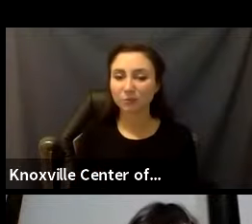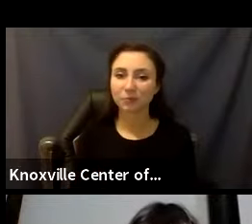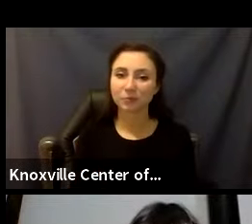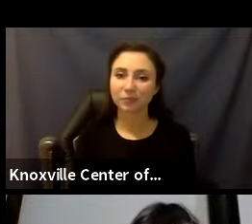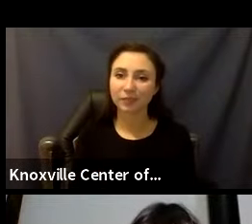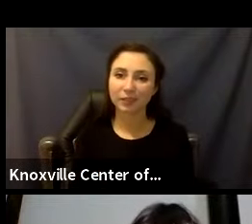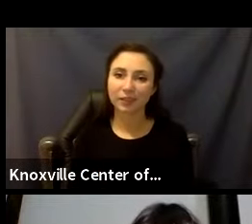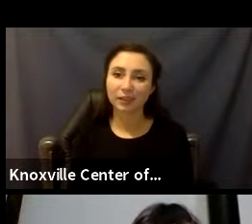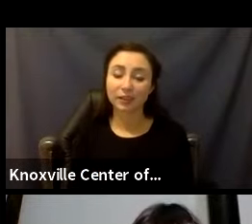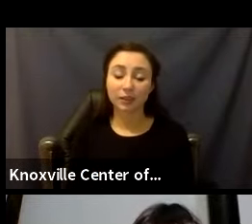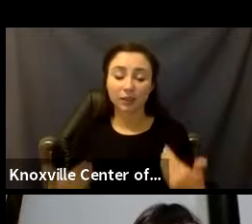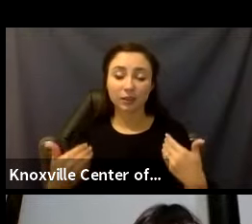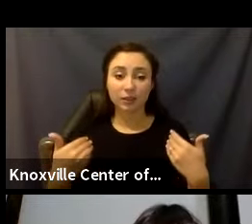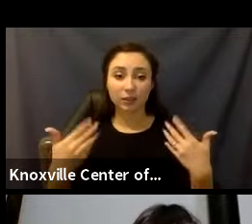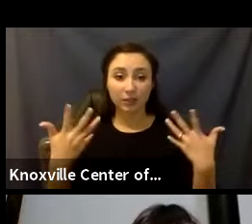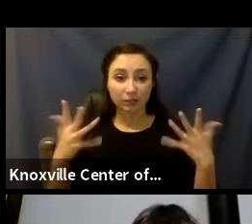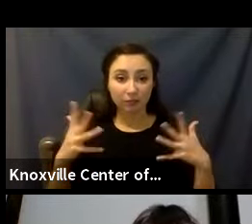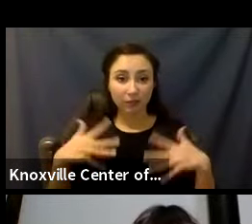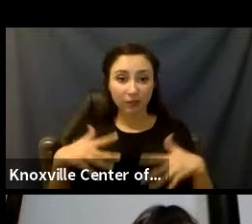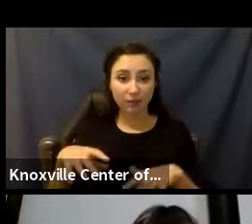So we have adopted